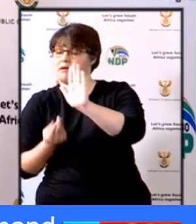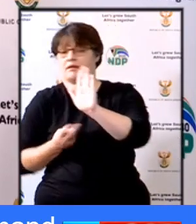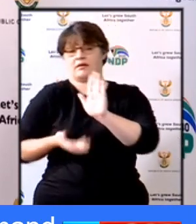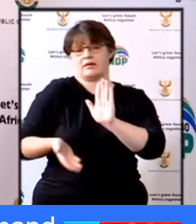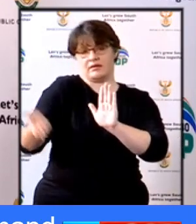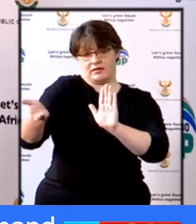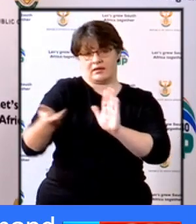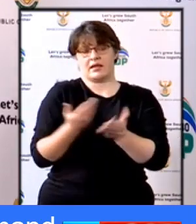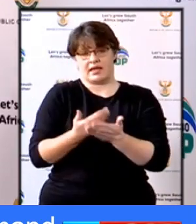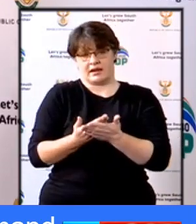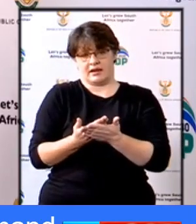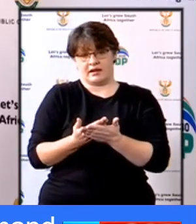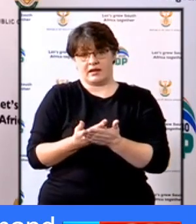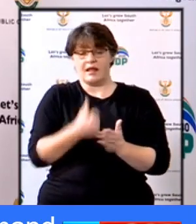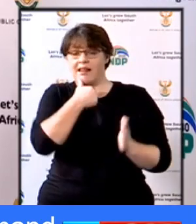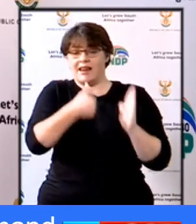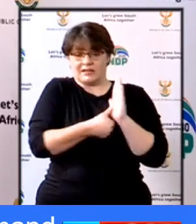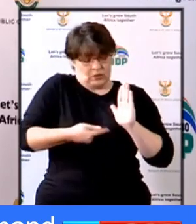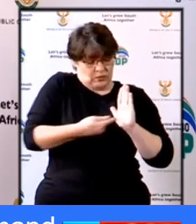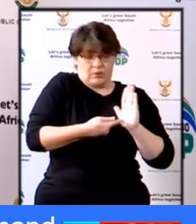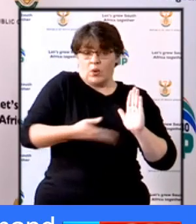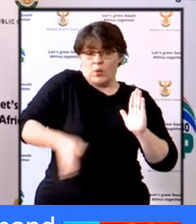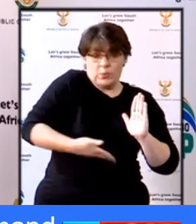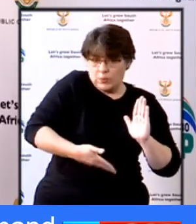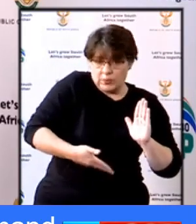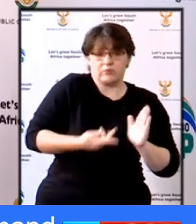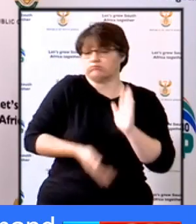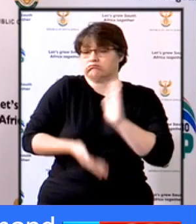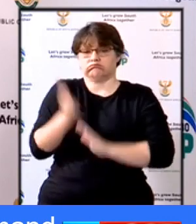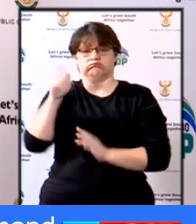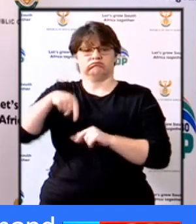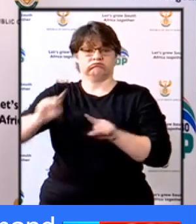for business will have permits from their employers.